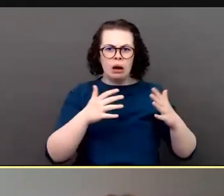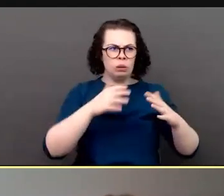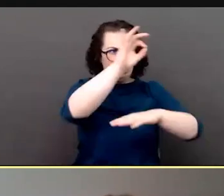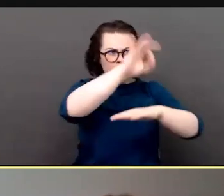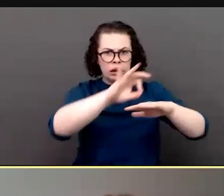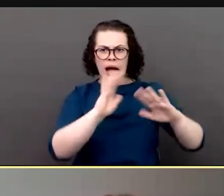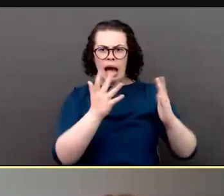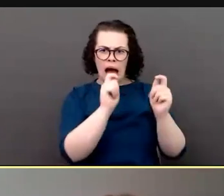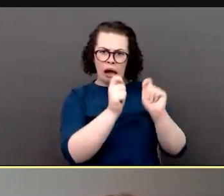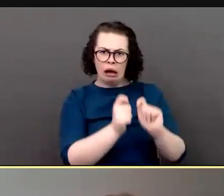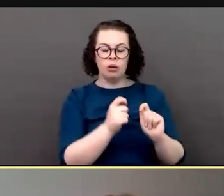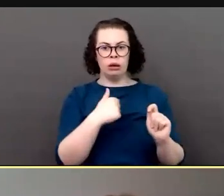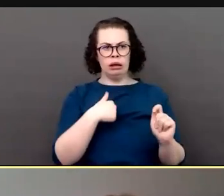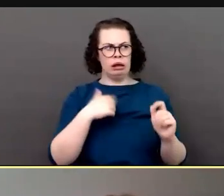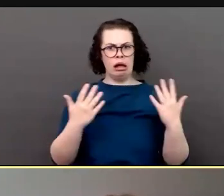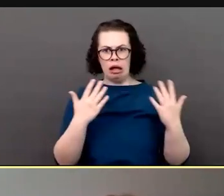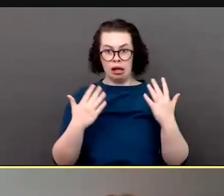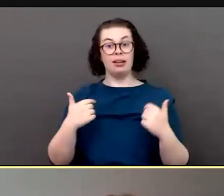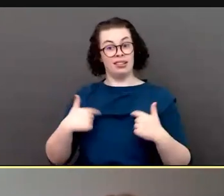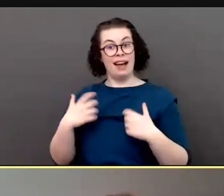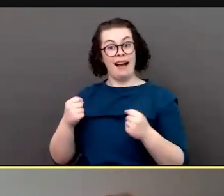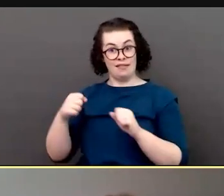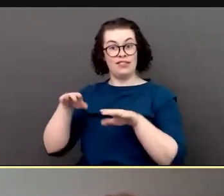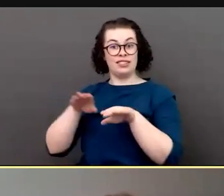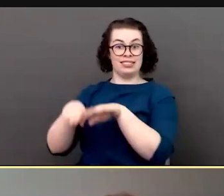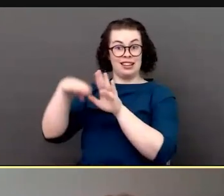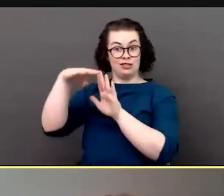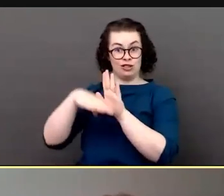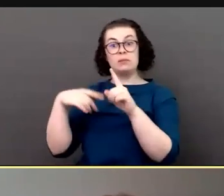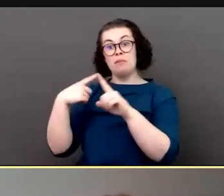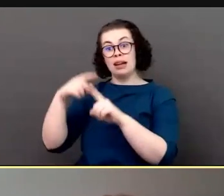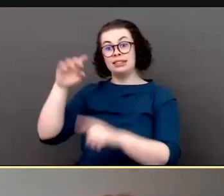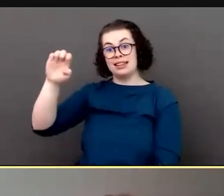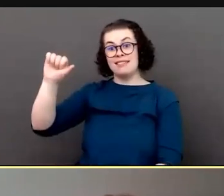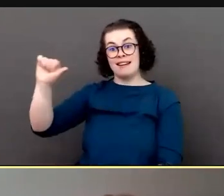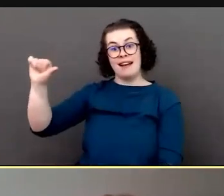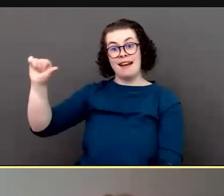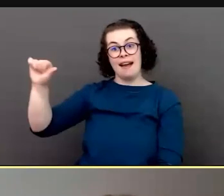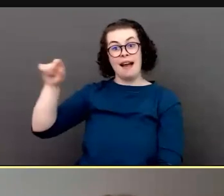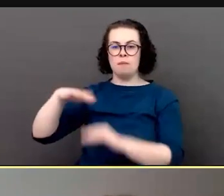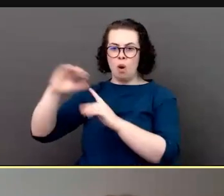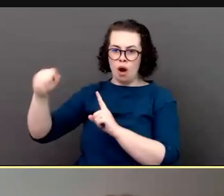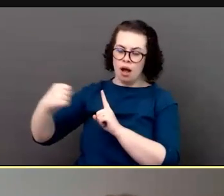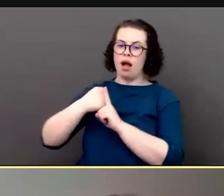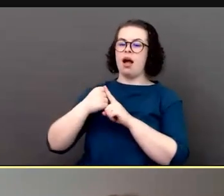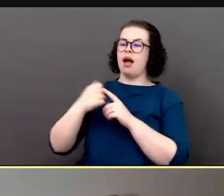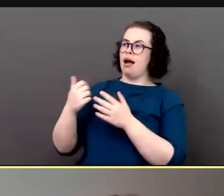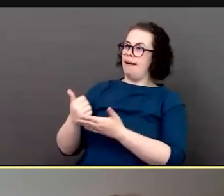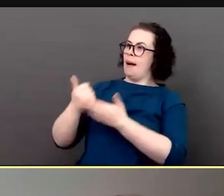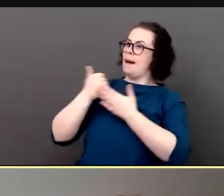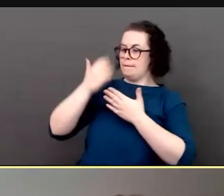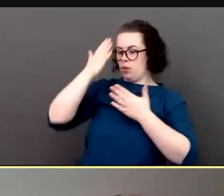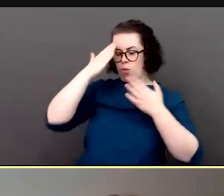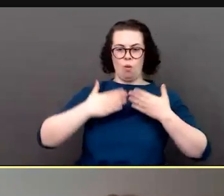national systems, that the EAA will have a much broader impact than maybe even